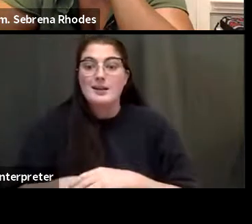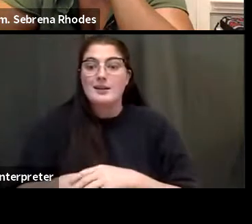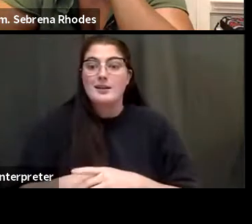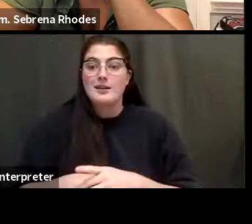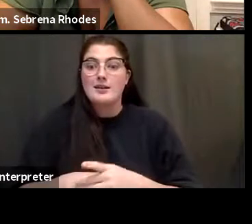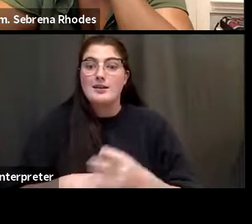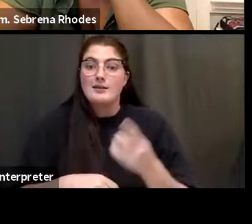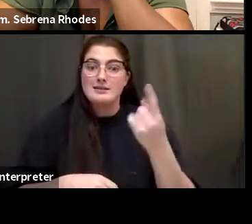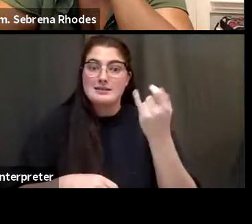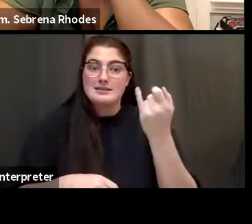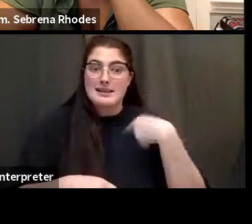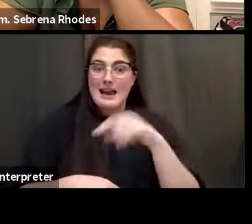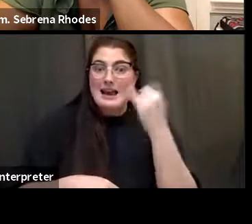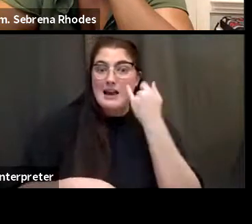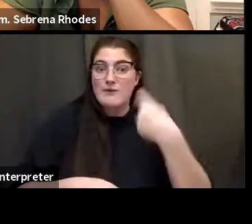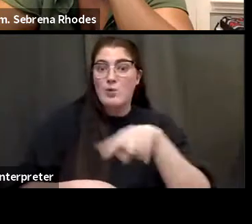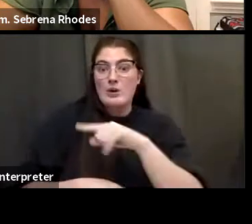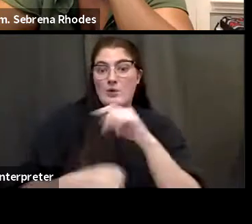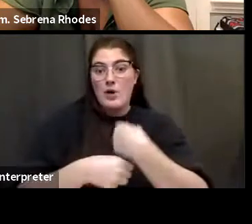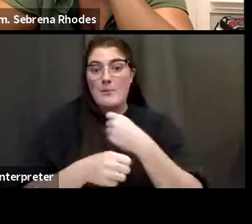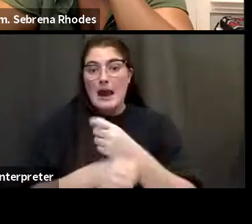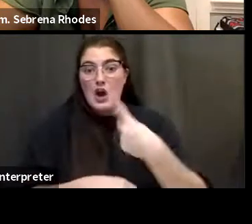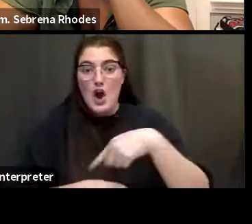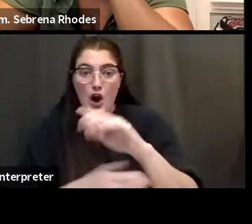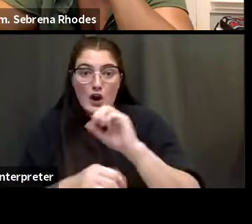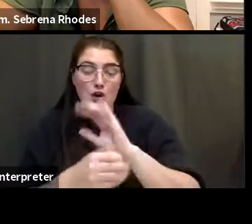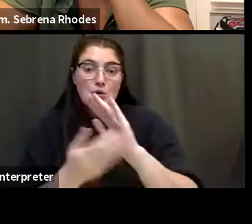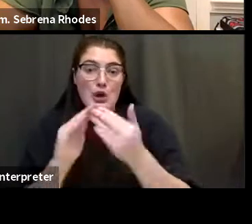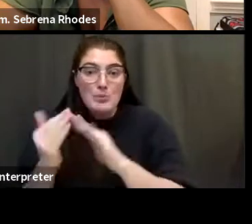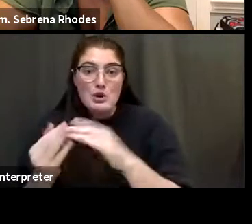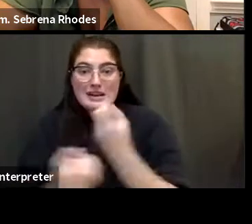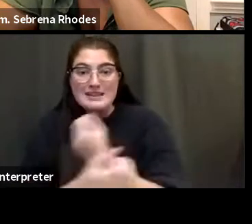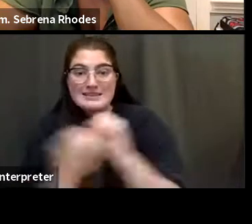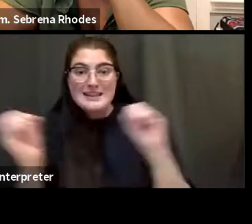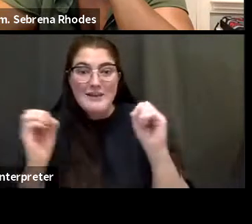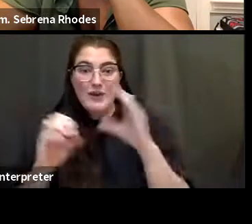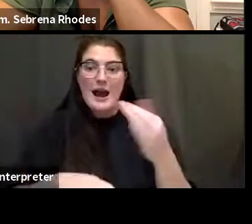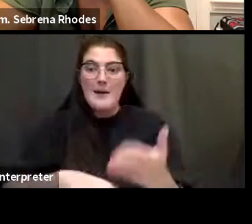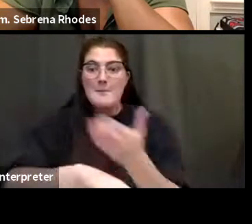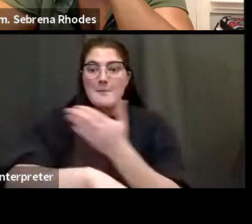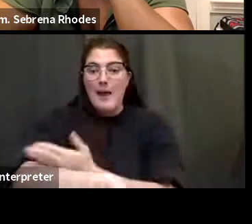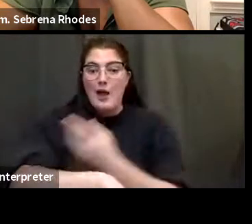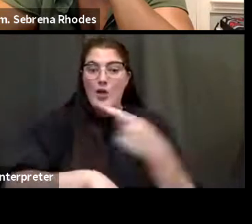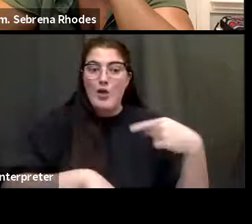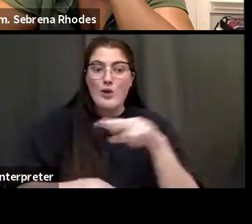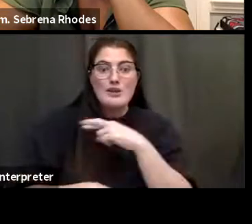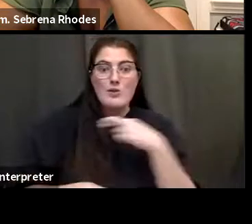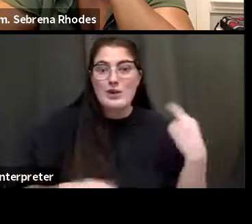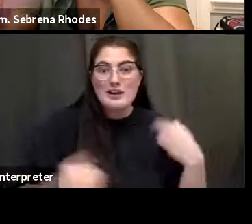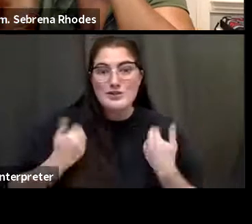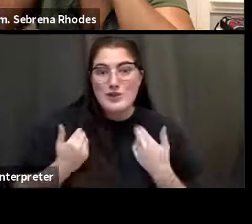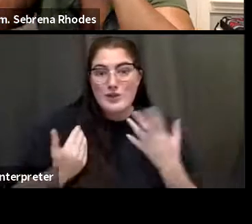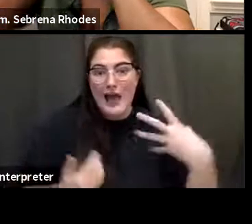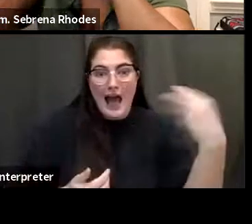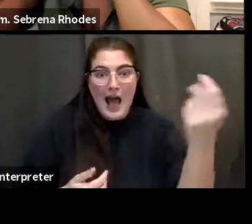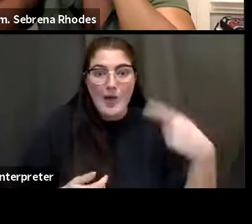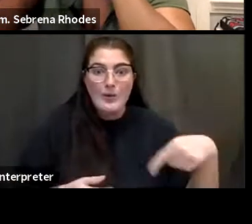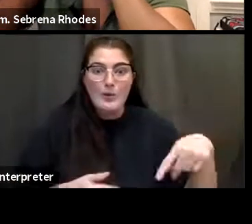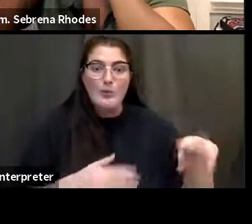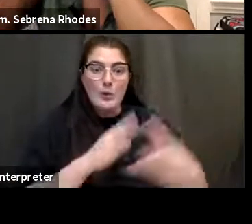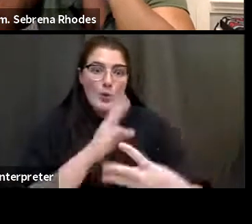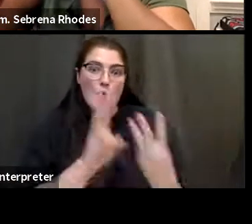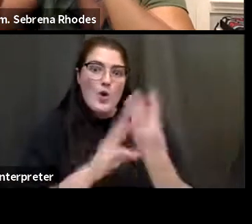our communities safer and better, those at-risk youth that are out there with nothing to do now need